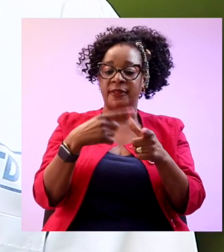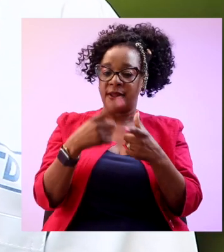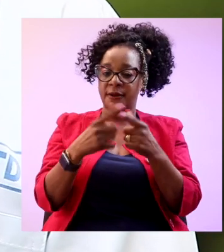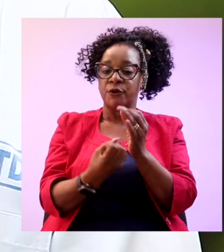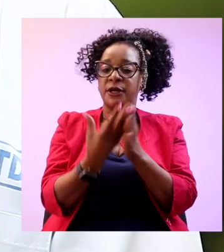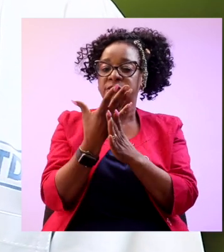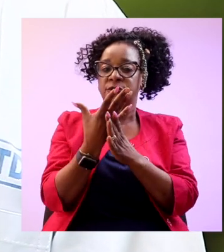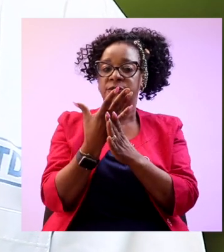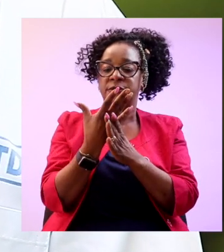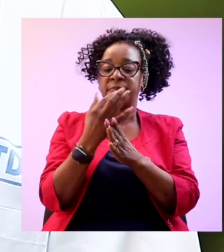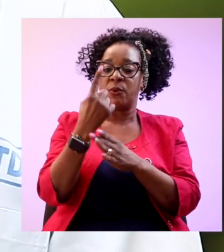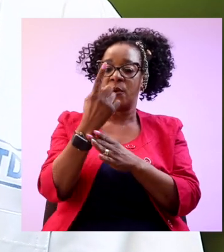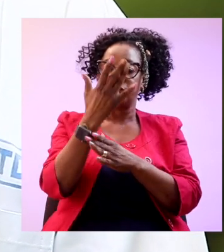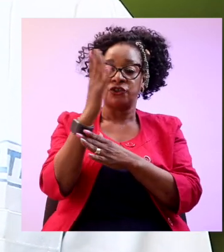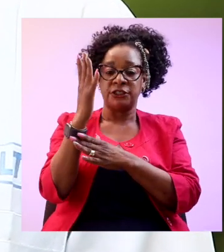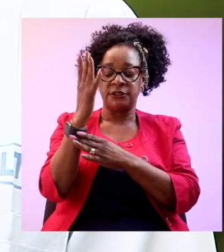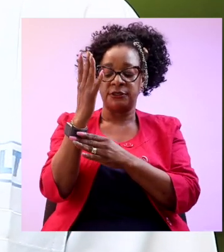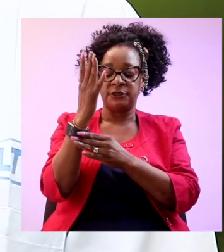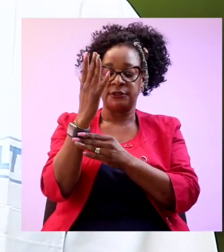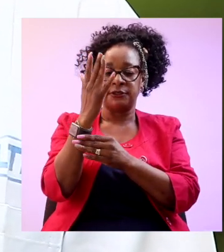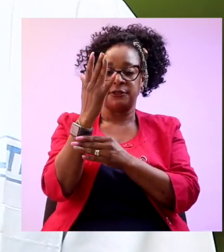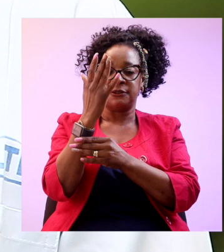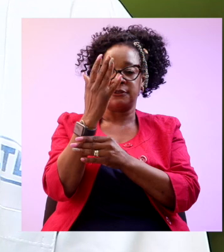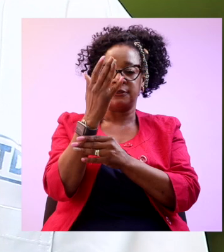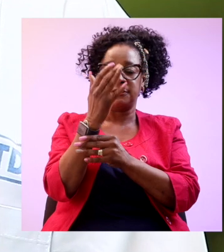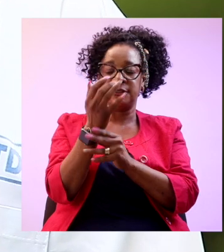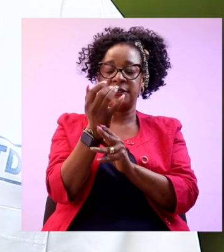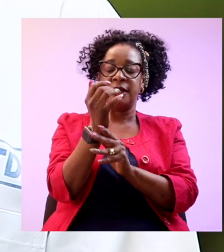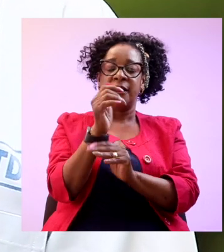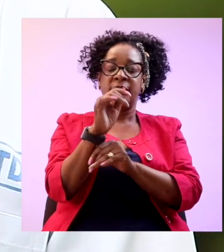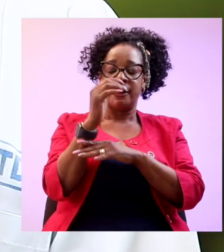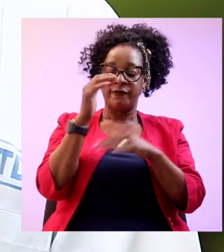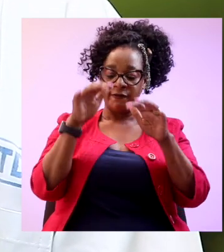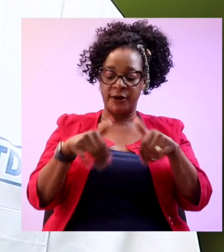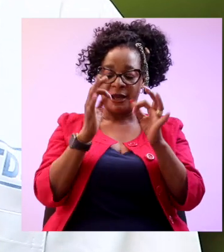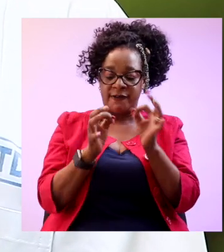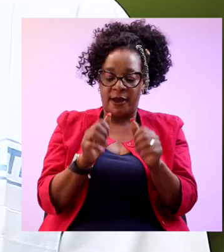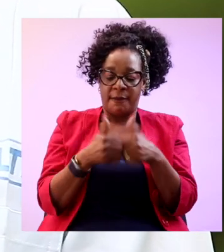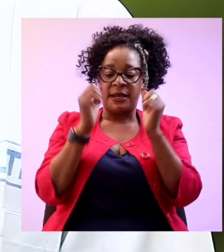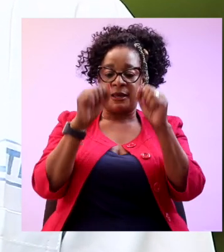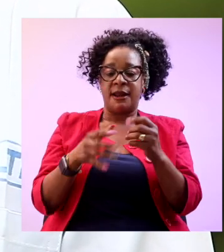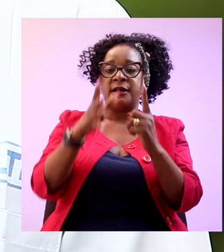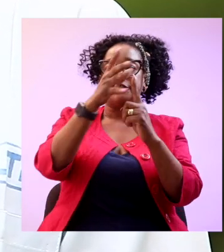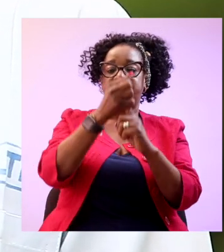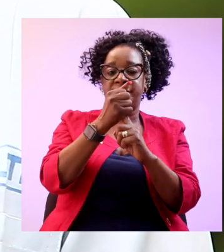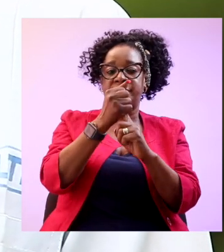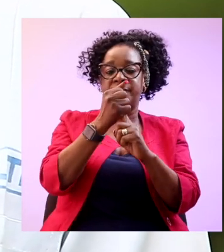and the production per tree. A farmer, if well maintained, he can